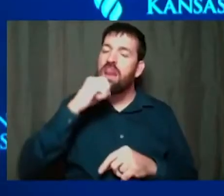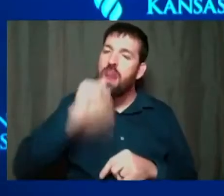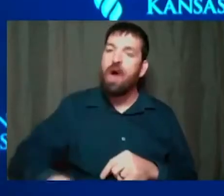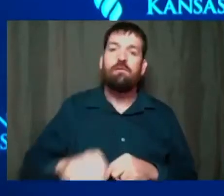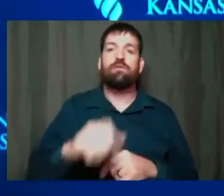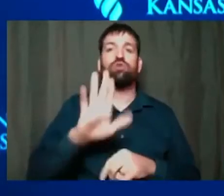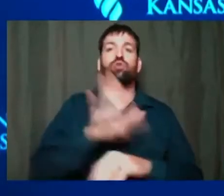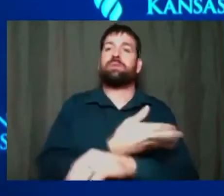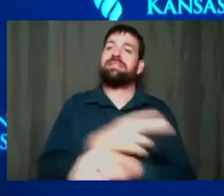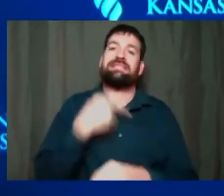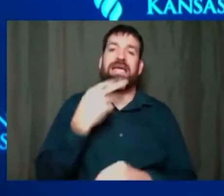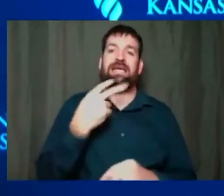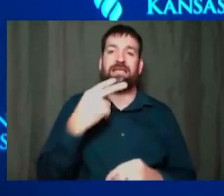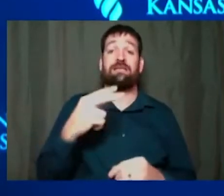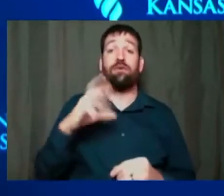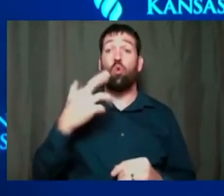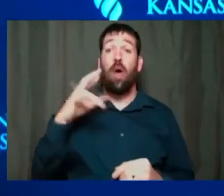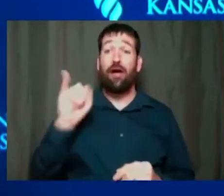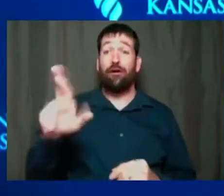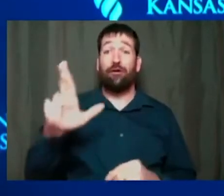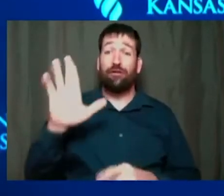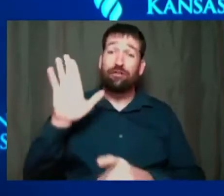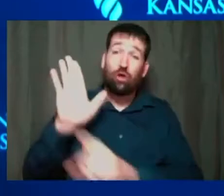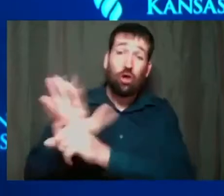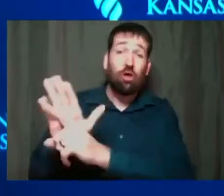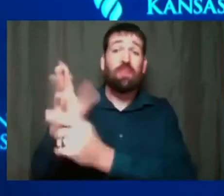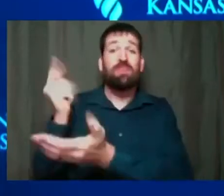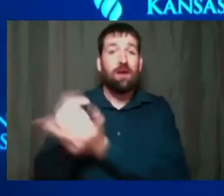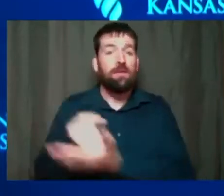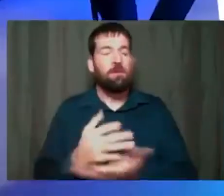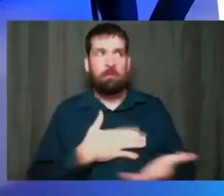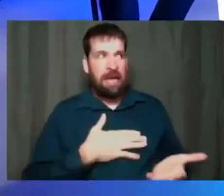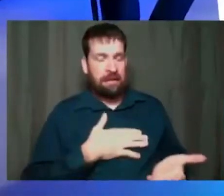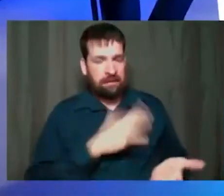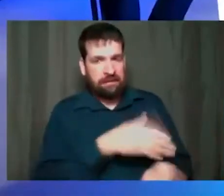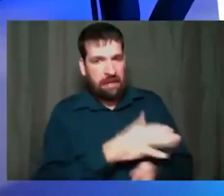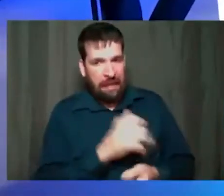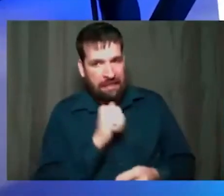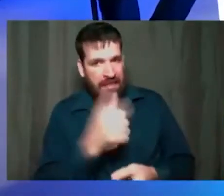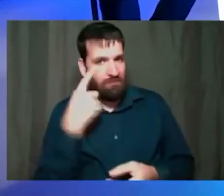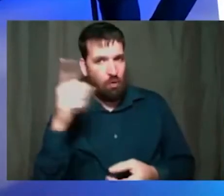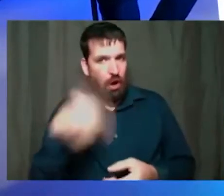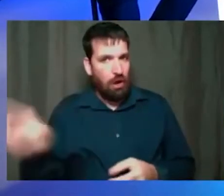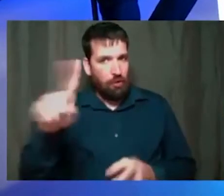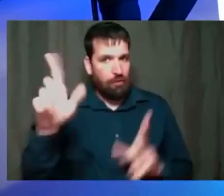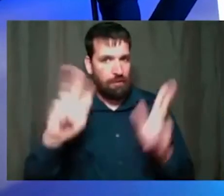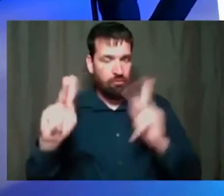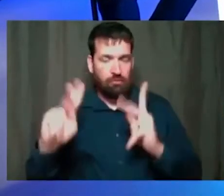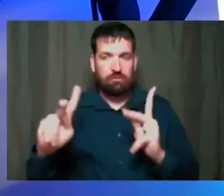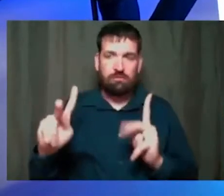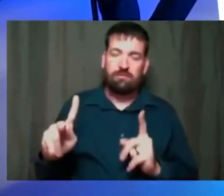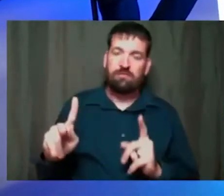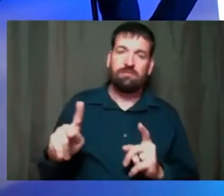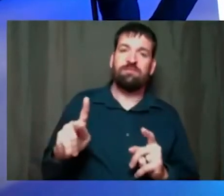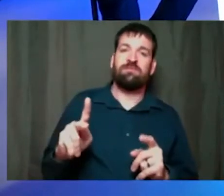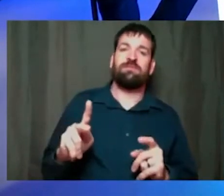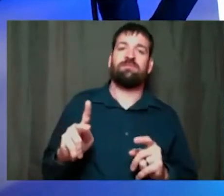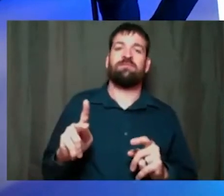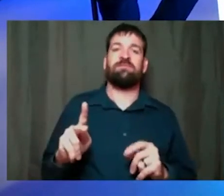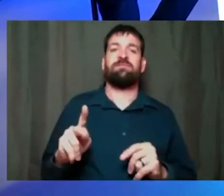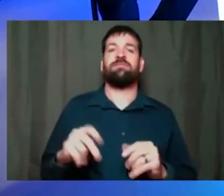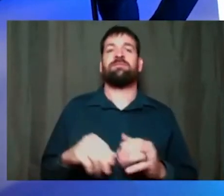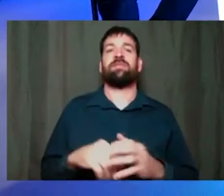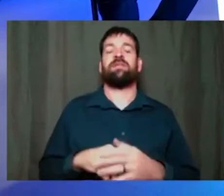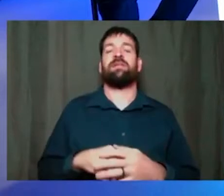her therapy, she says. My singing is nobody else's therapy. No, it's not. It sends me to therapy. Yes, your does. singing does.